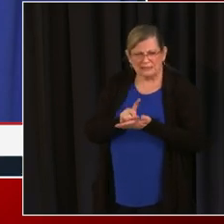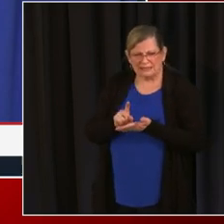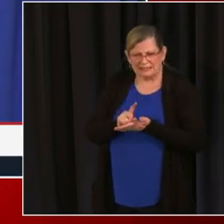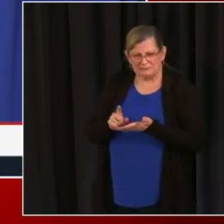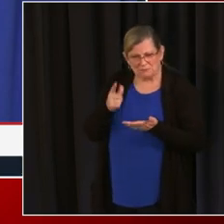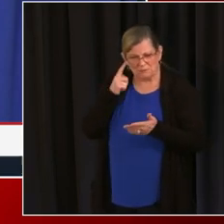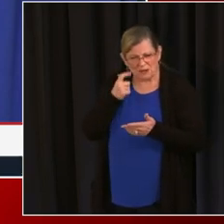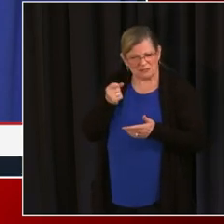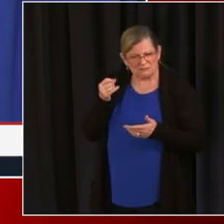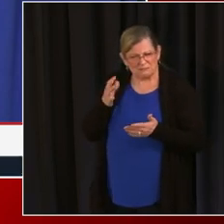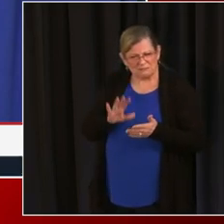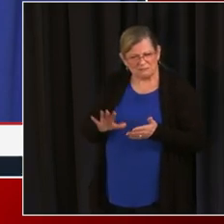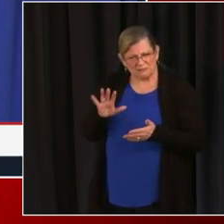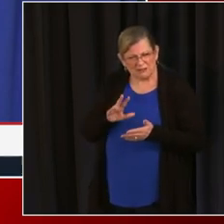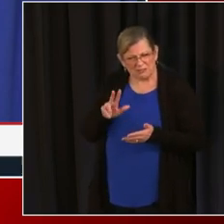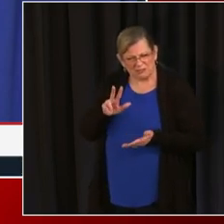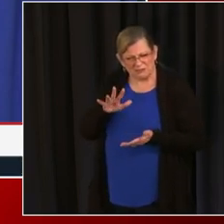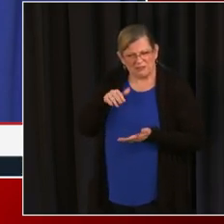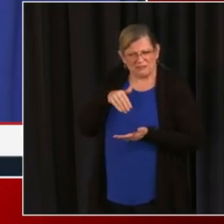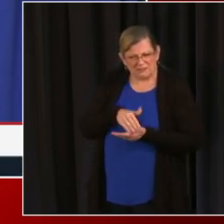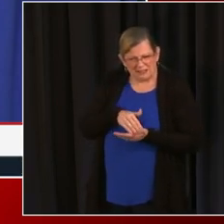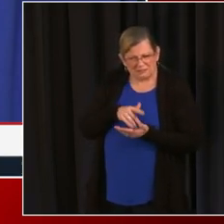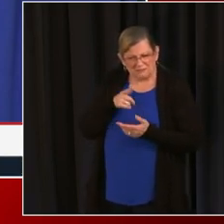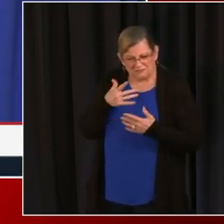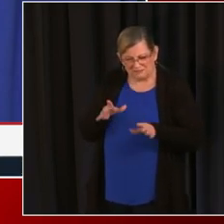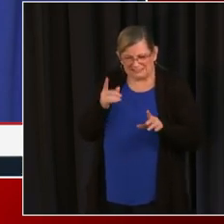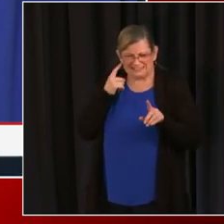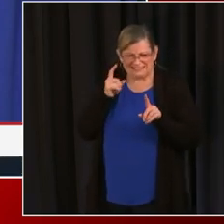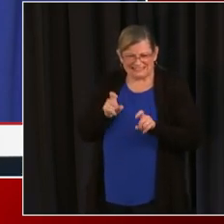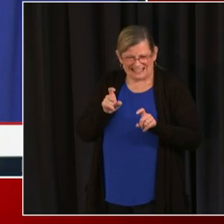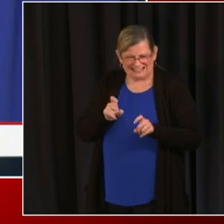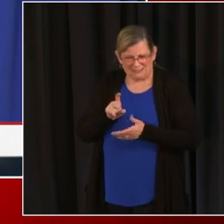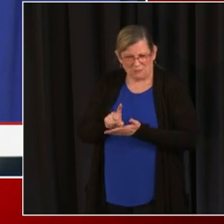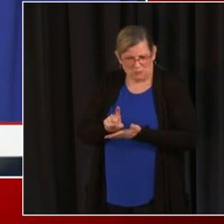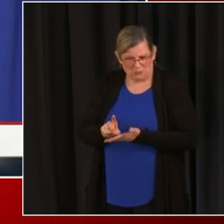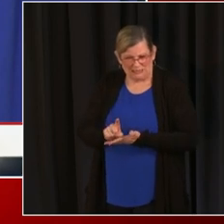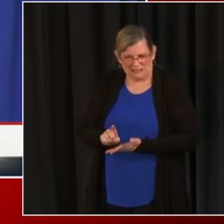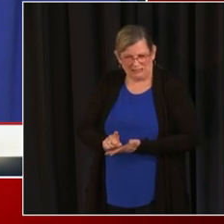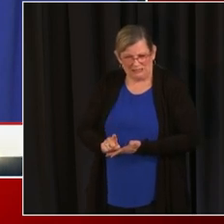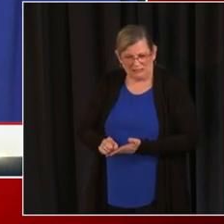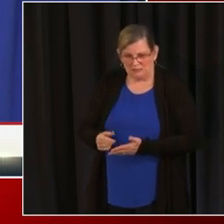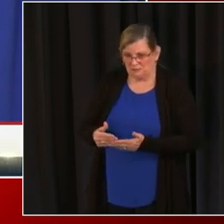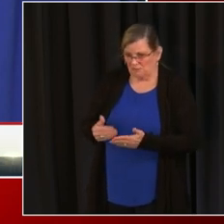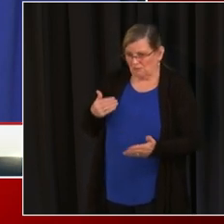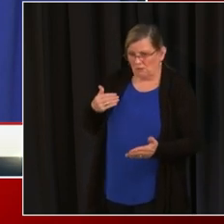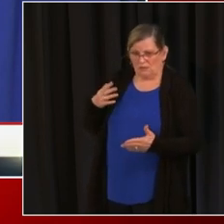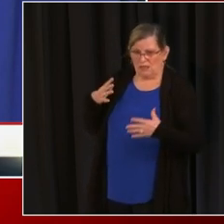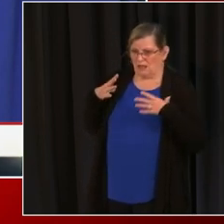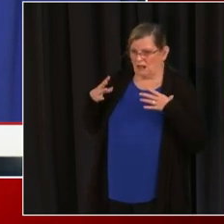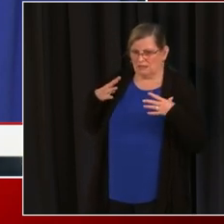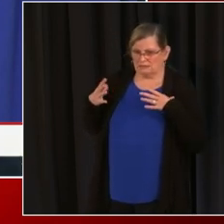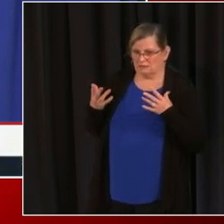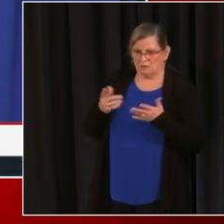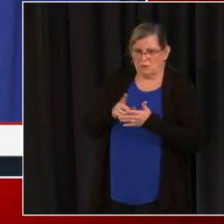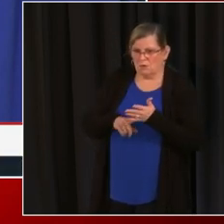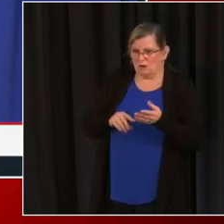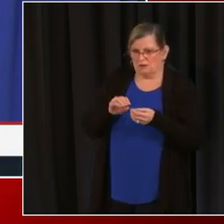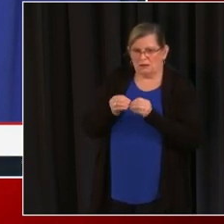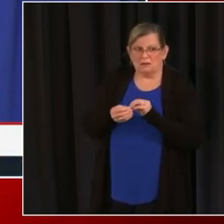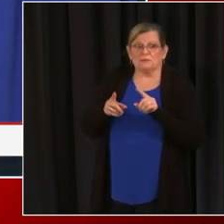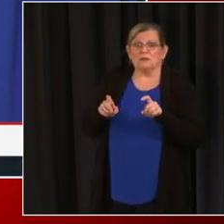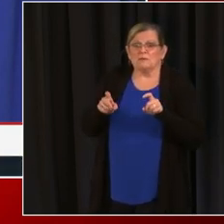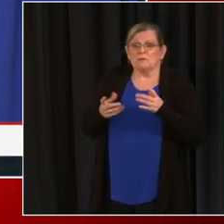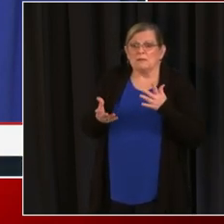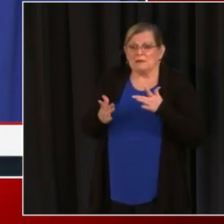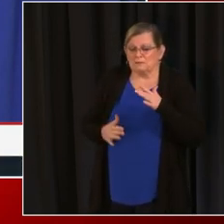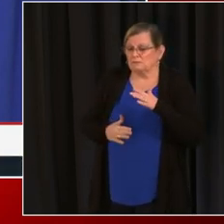past couple of weeks, around 35,000 or so tests, which is what we were seeing before the holiday season when the number of tests got up